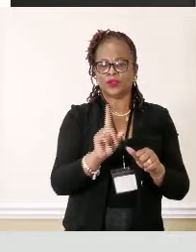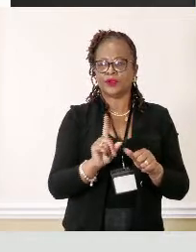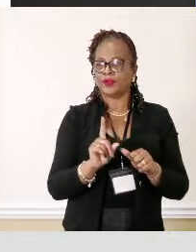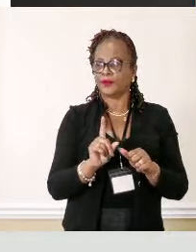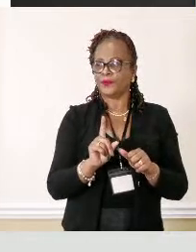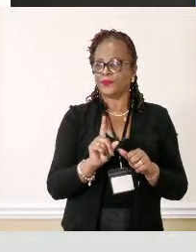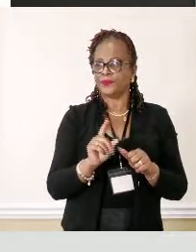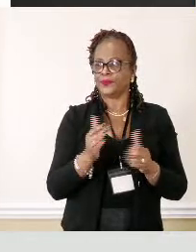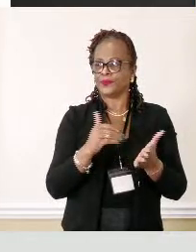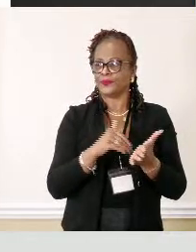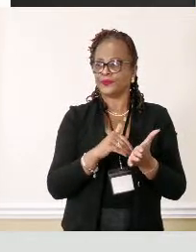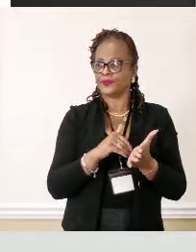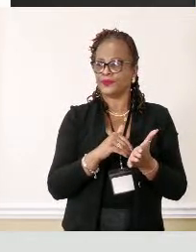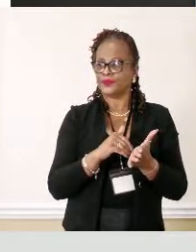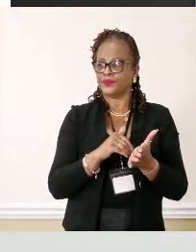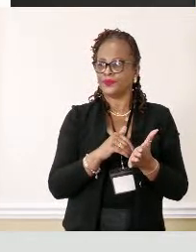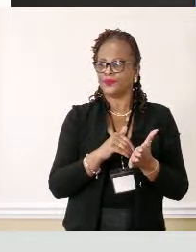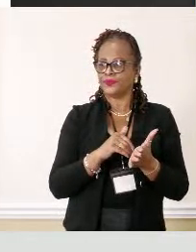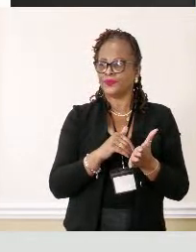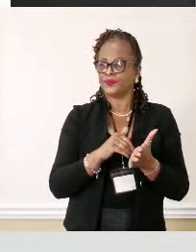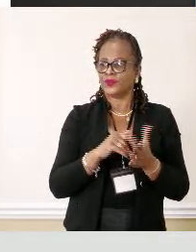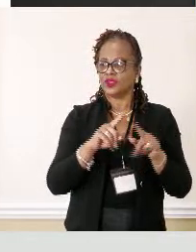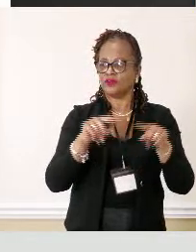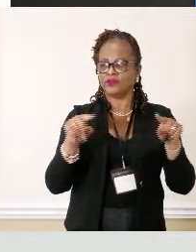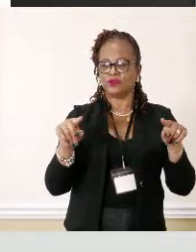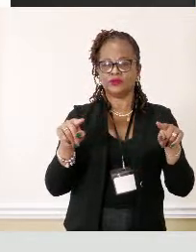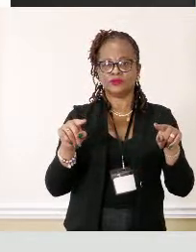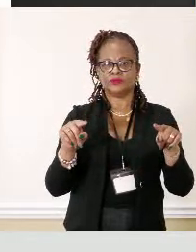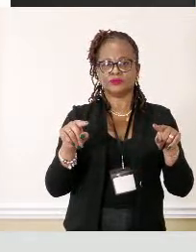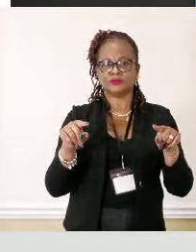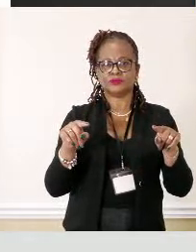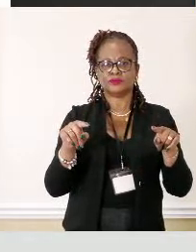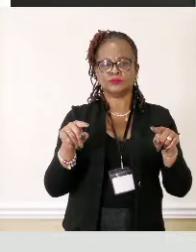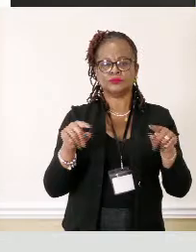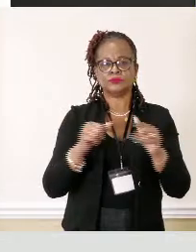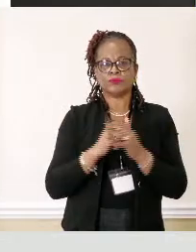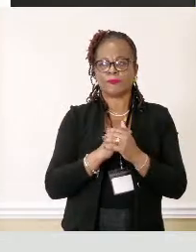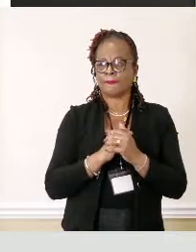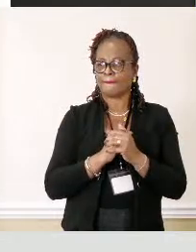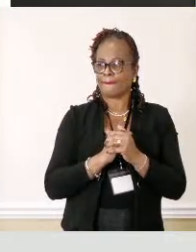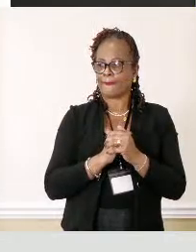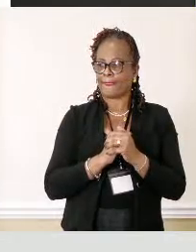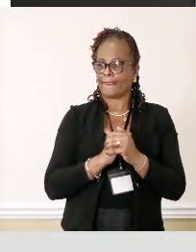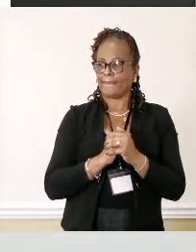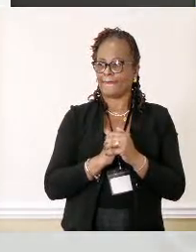again, I was looking at the variants when we was doing surveillance.